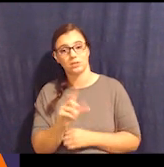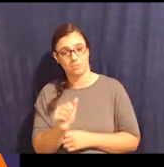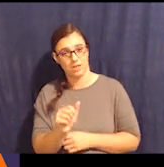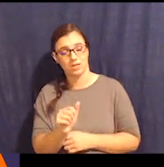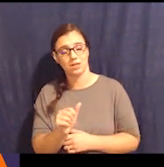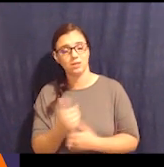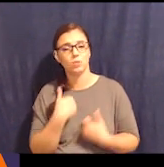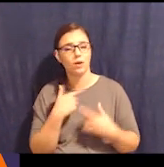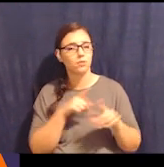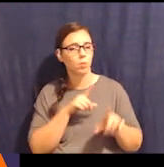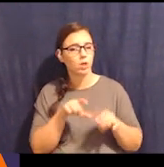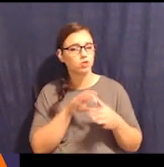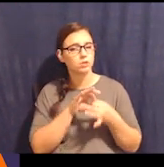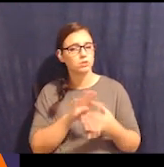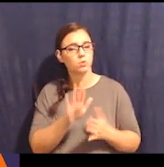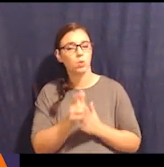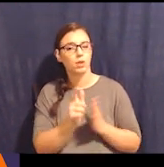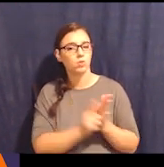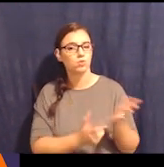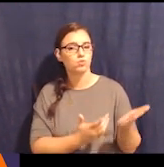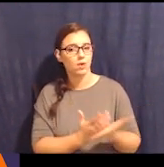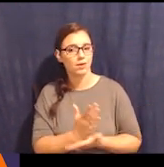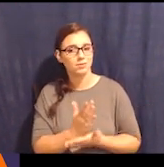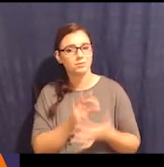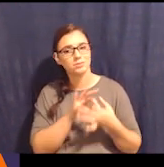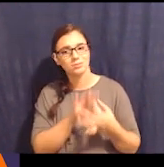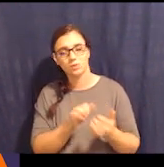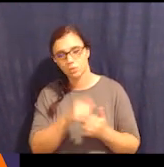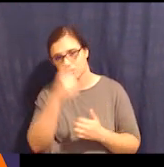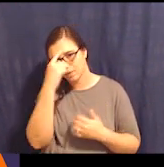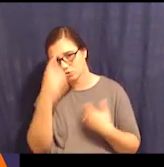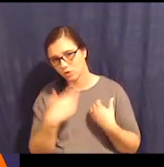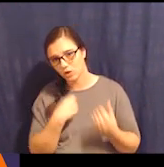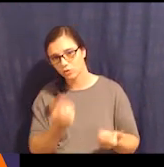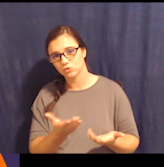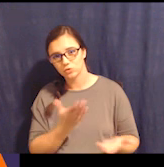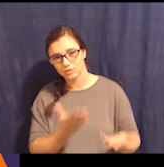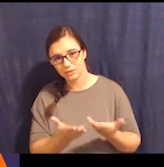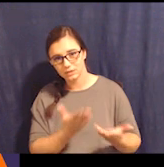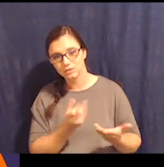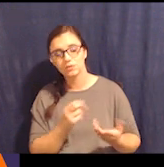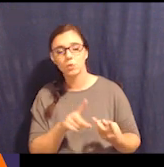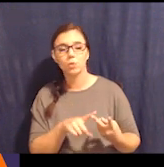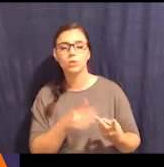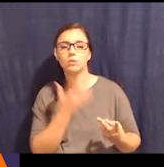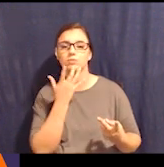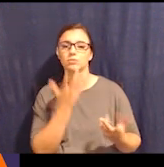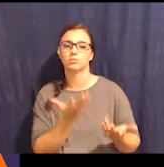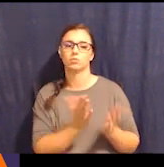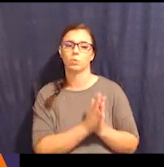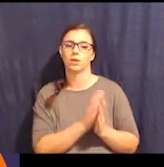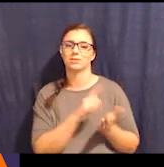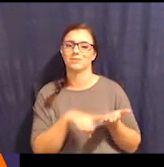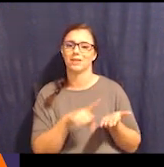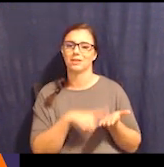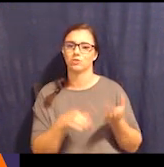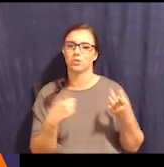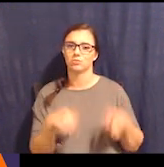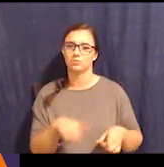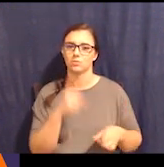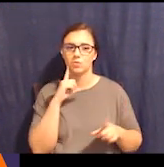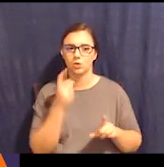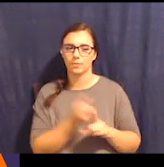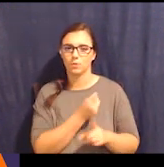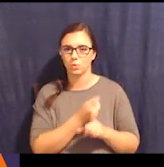to mental health services, or you want to request an investigation into the abuse or neglect of an individual receiving mental health treatment